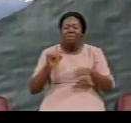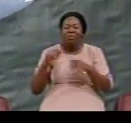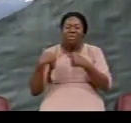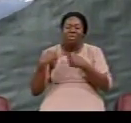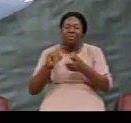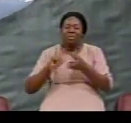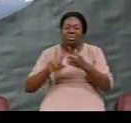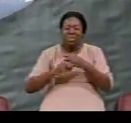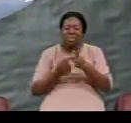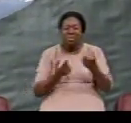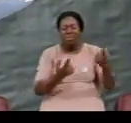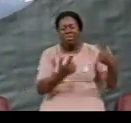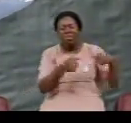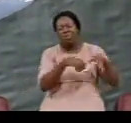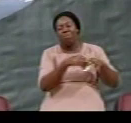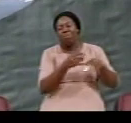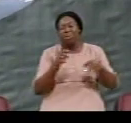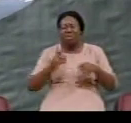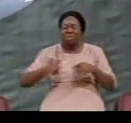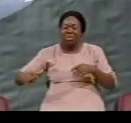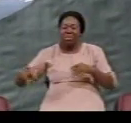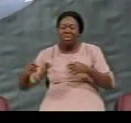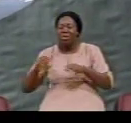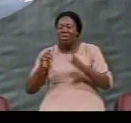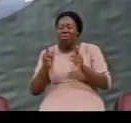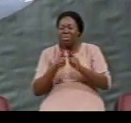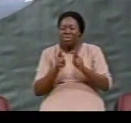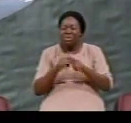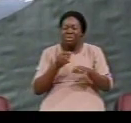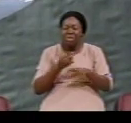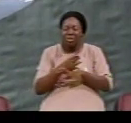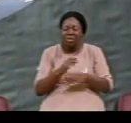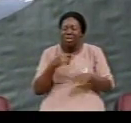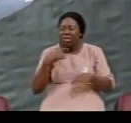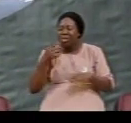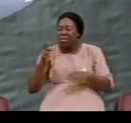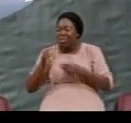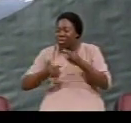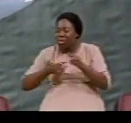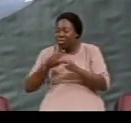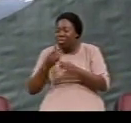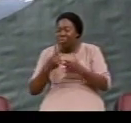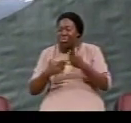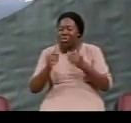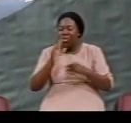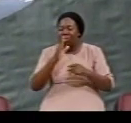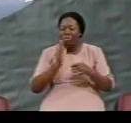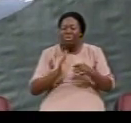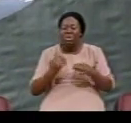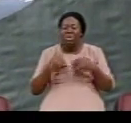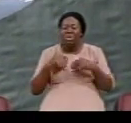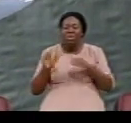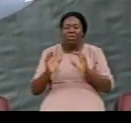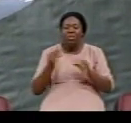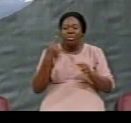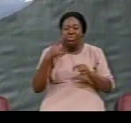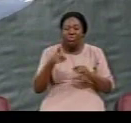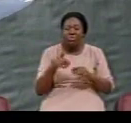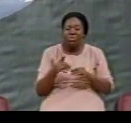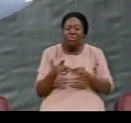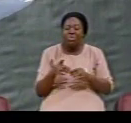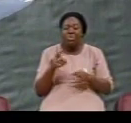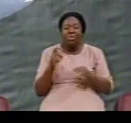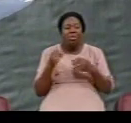and meet our counselors and tell the world what God has done for you. Chobama we go near lati